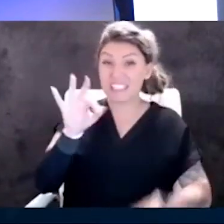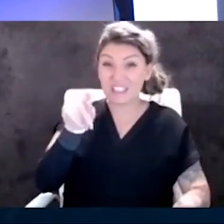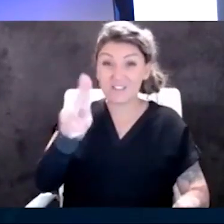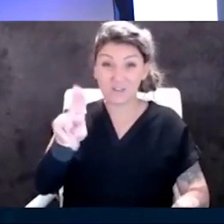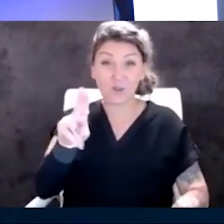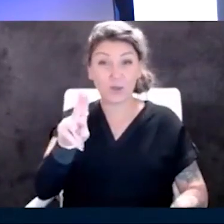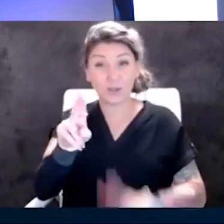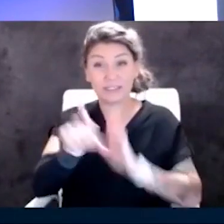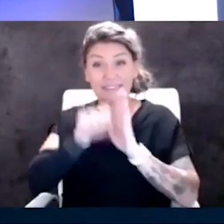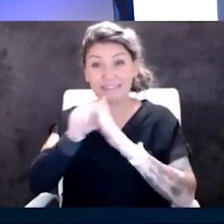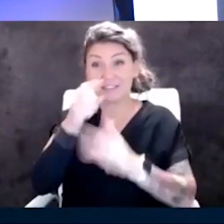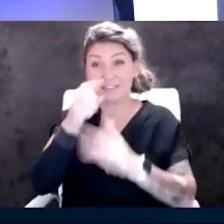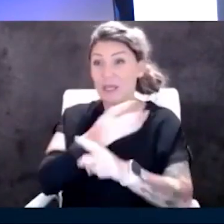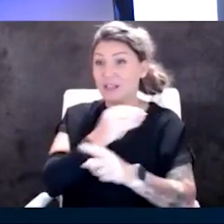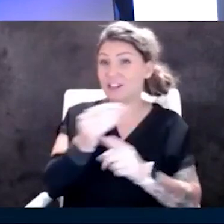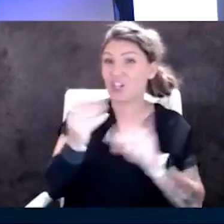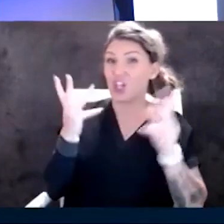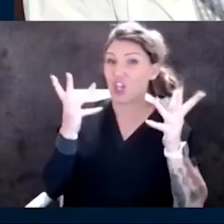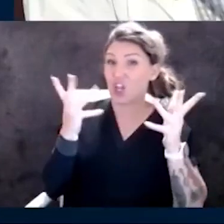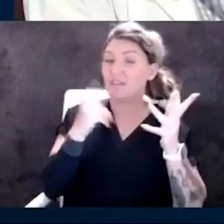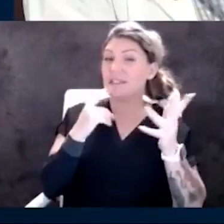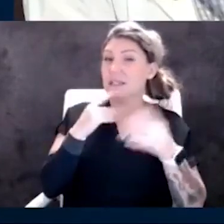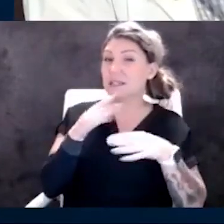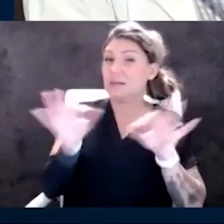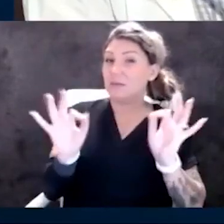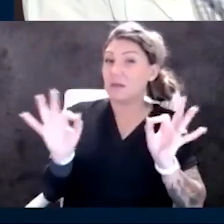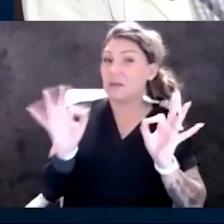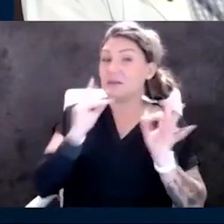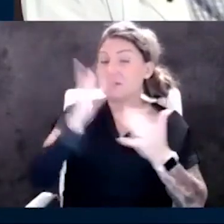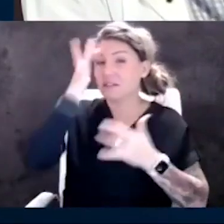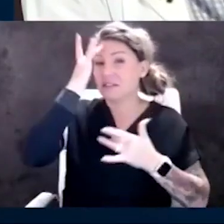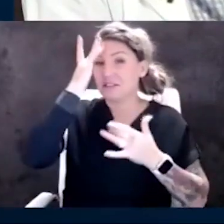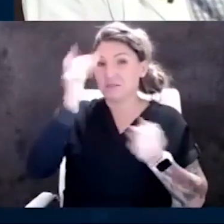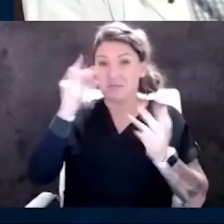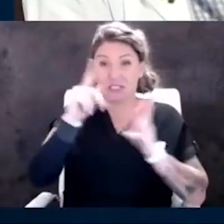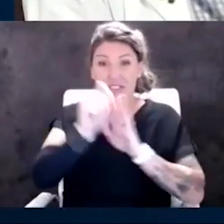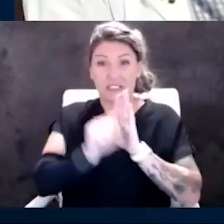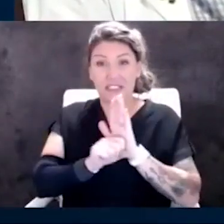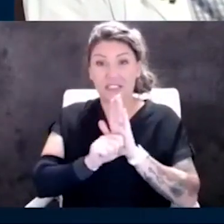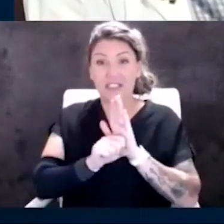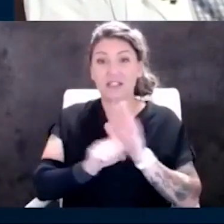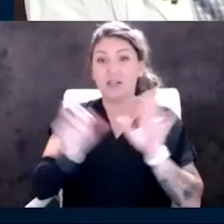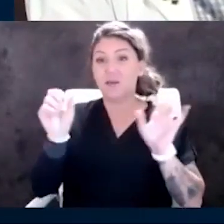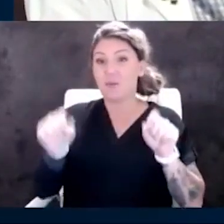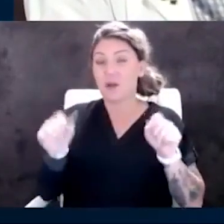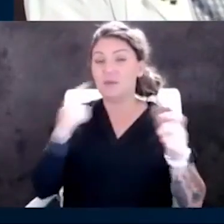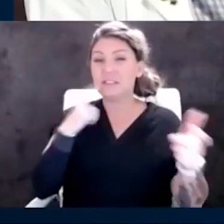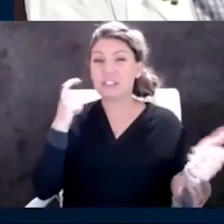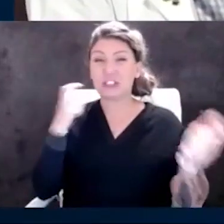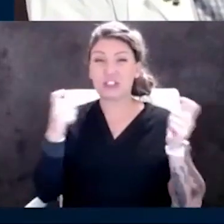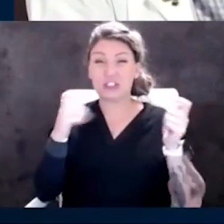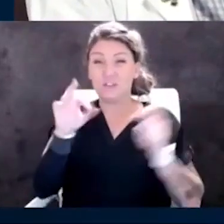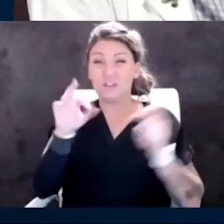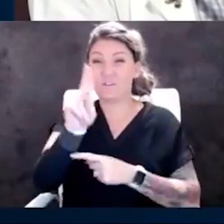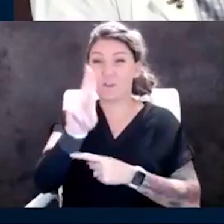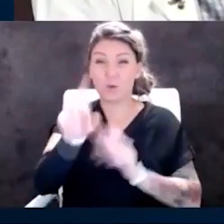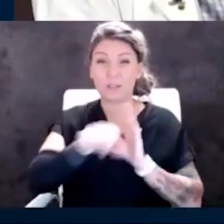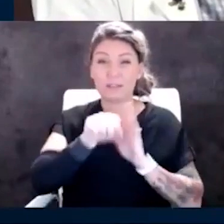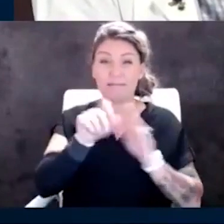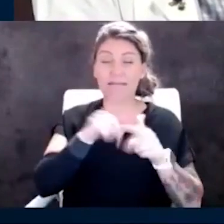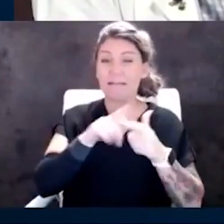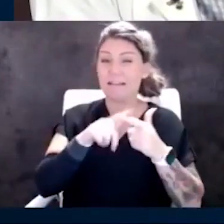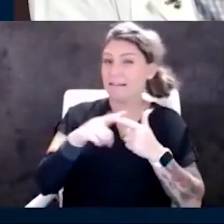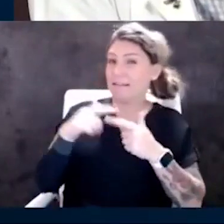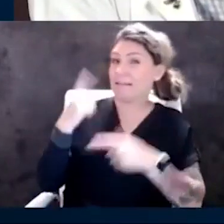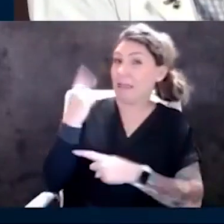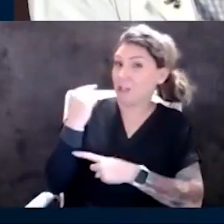there's already some moderate disease activity in a number of states, so probably going to have a bigger influenza season this year than last year when it was virtually non-existent.